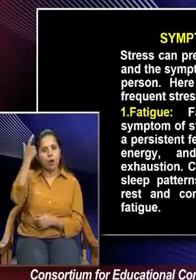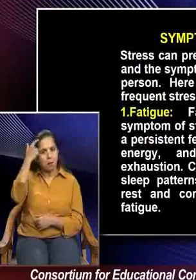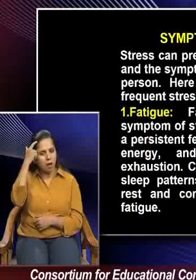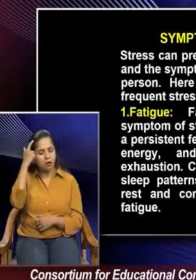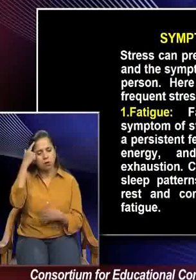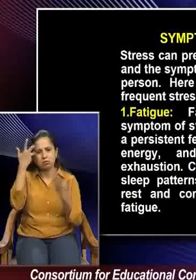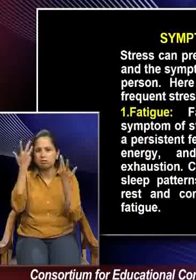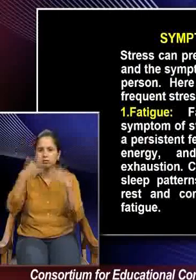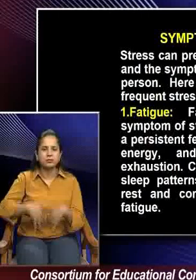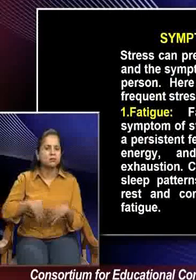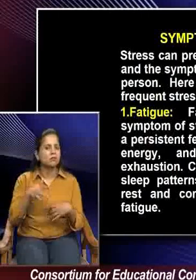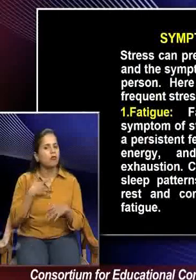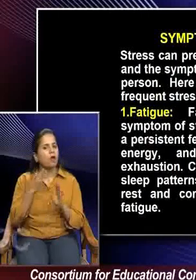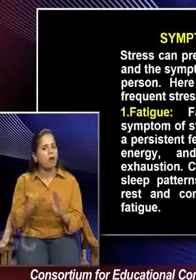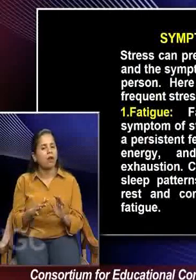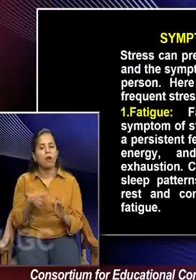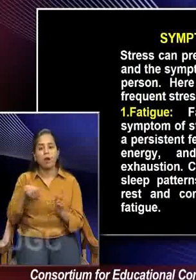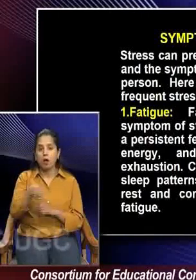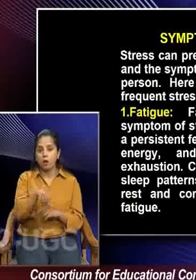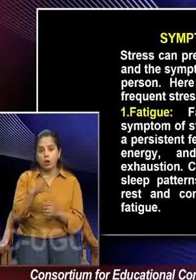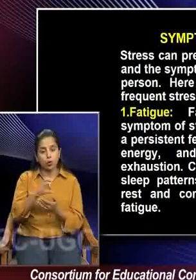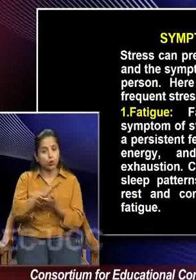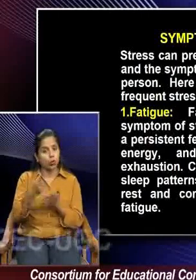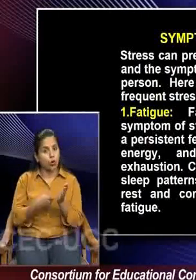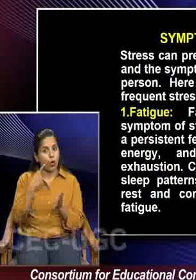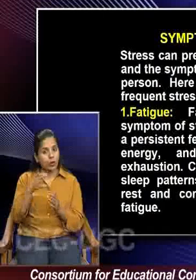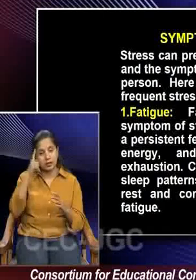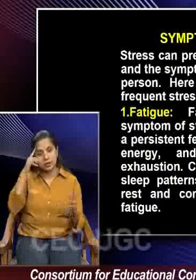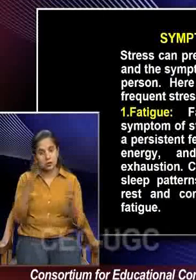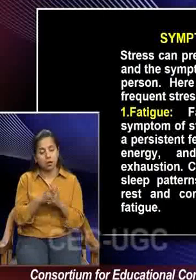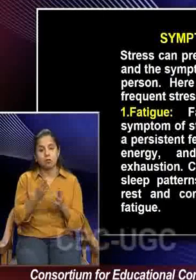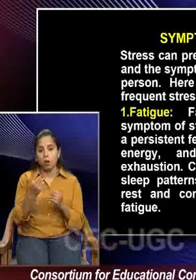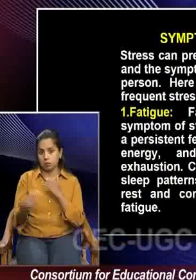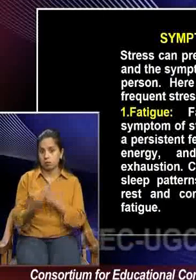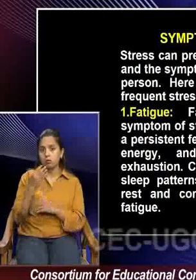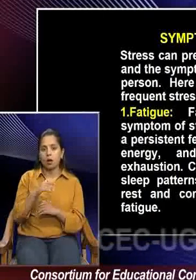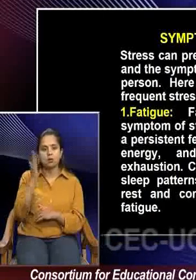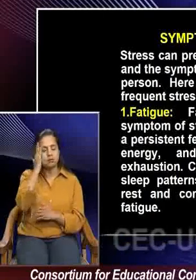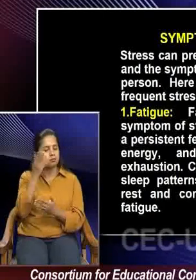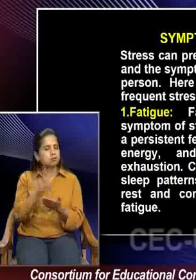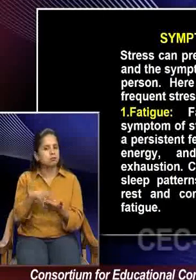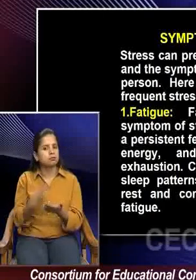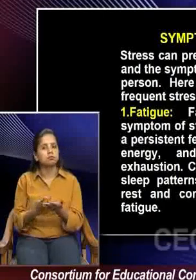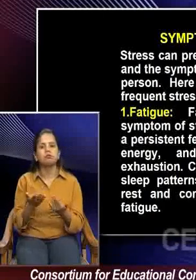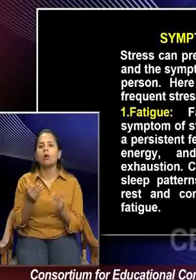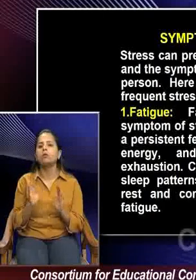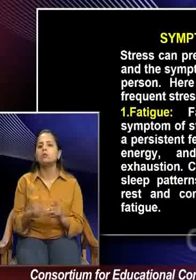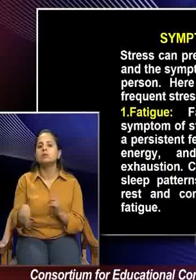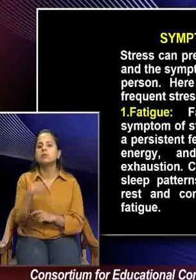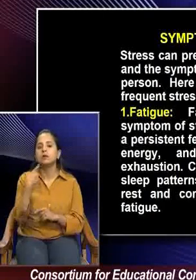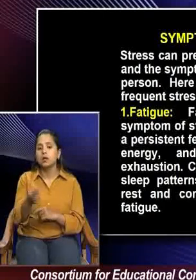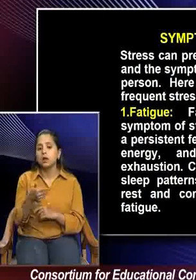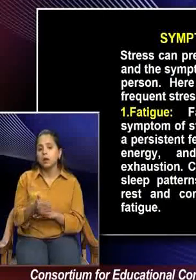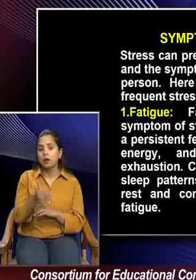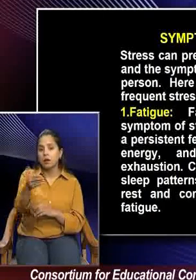exhaustion. Chronic stress can disturb the sleep patterns, leading